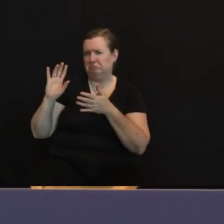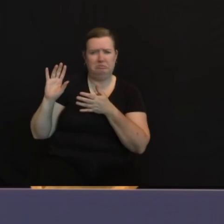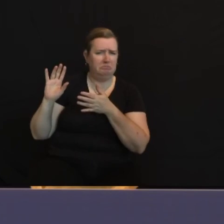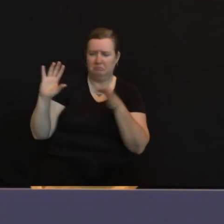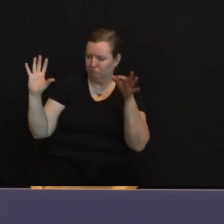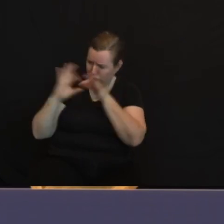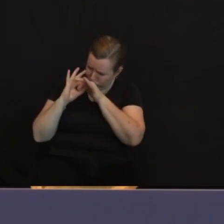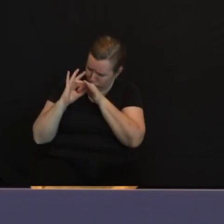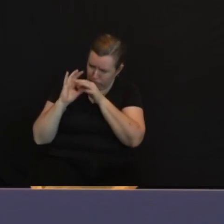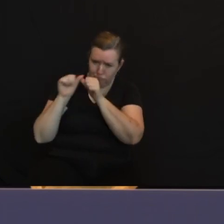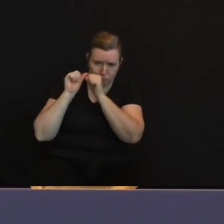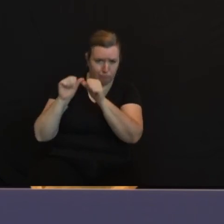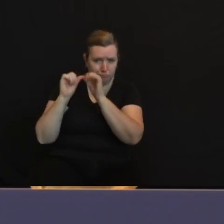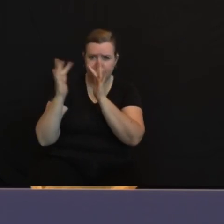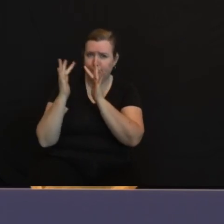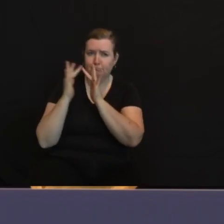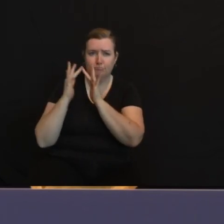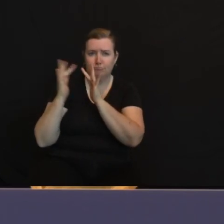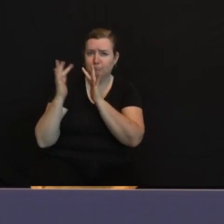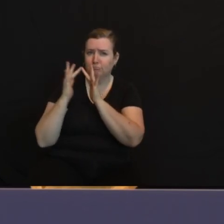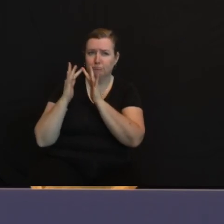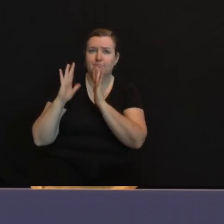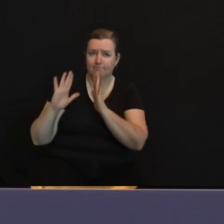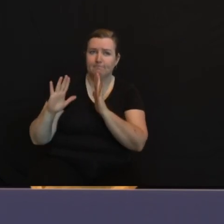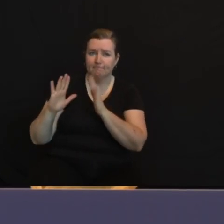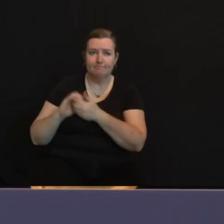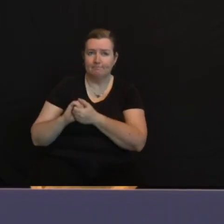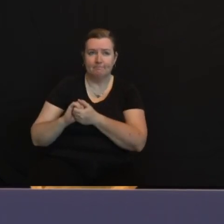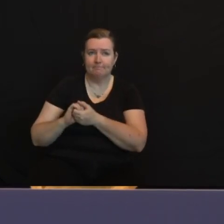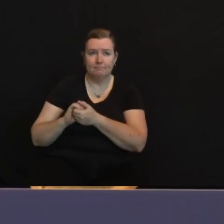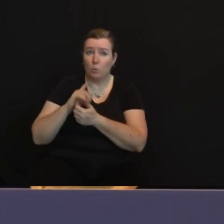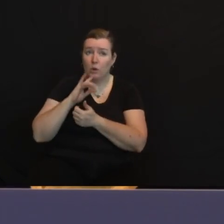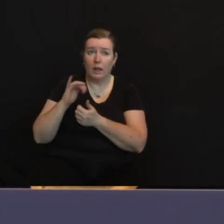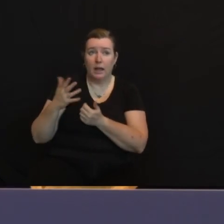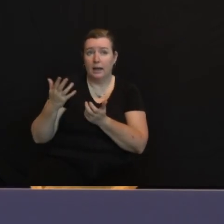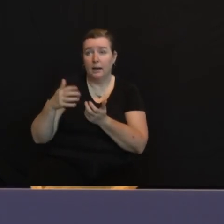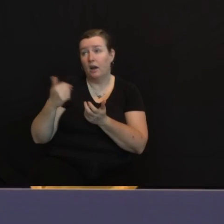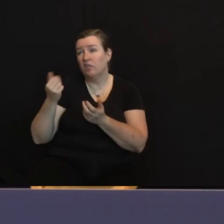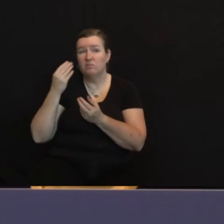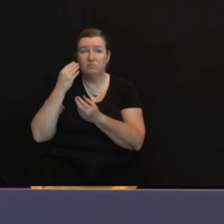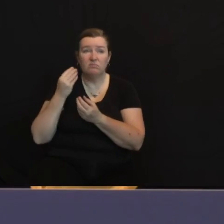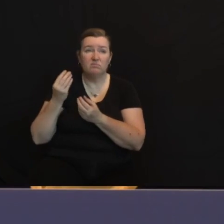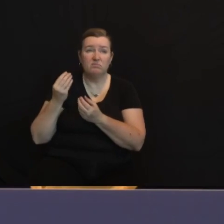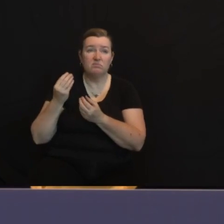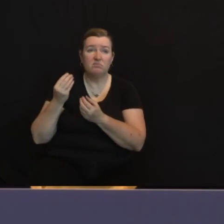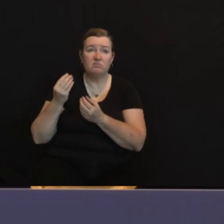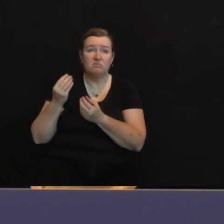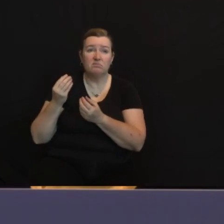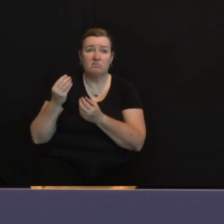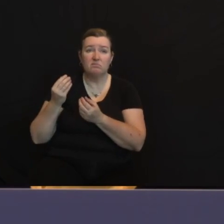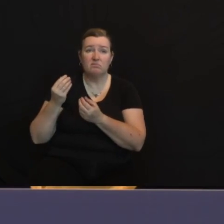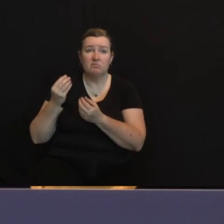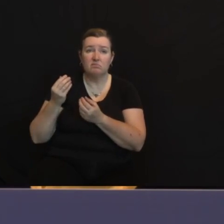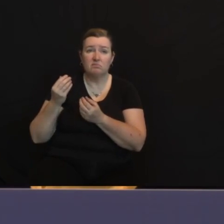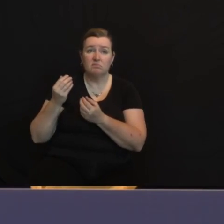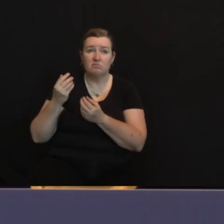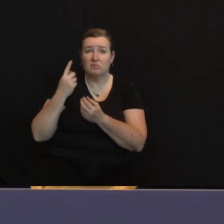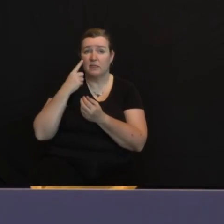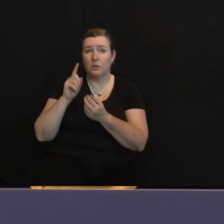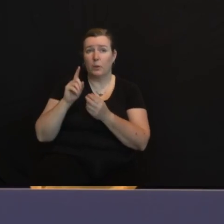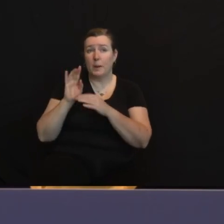us. Not a whole lot more to say on quote-unquote metrics and rollbacks that we've